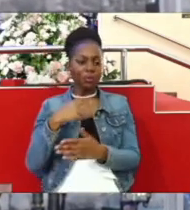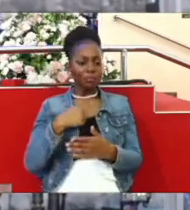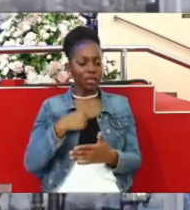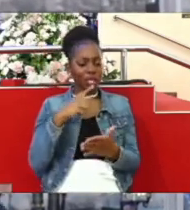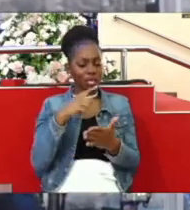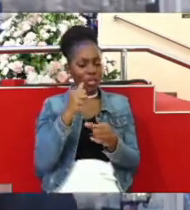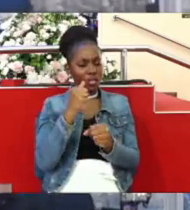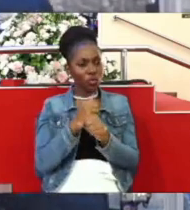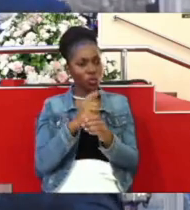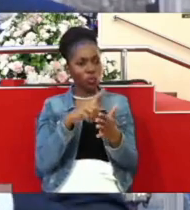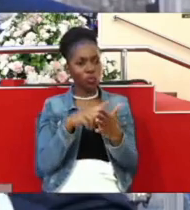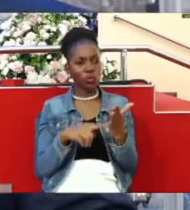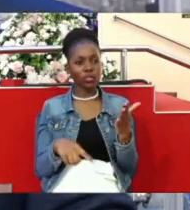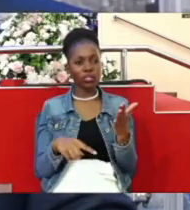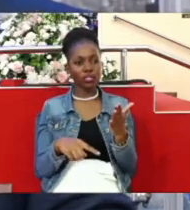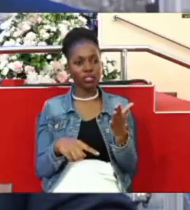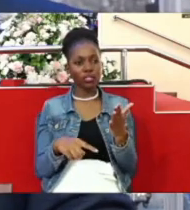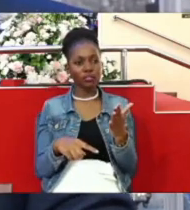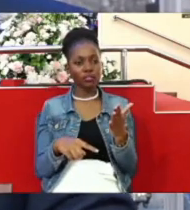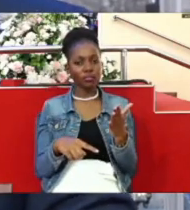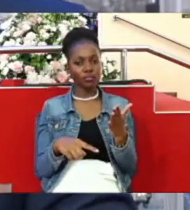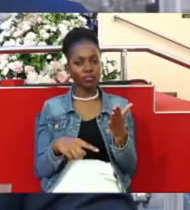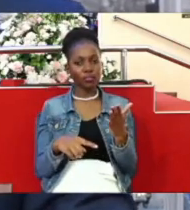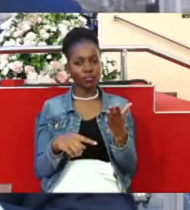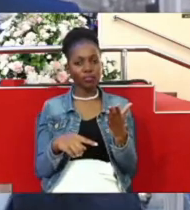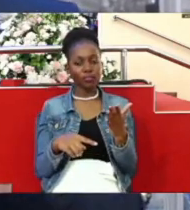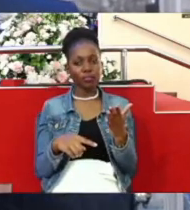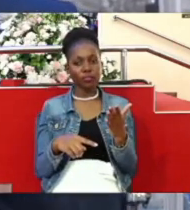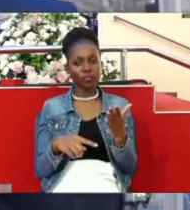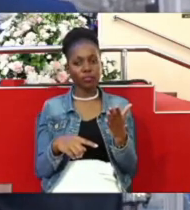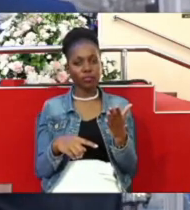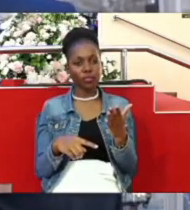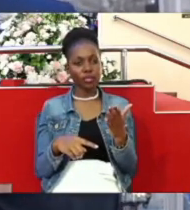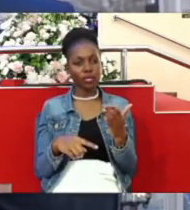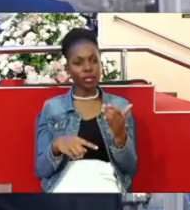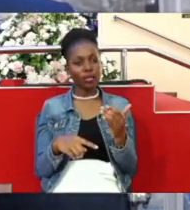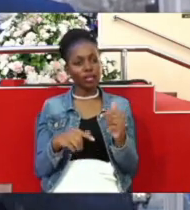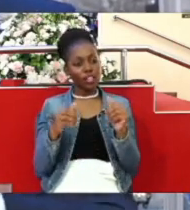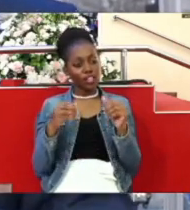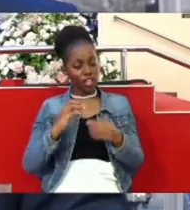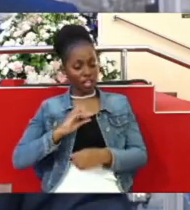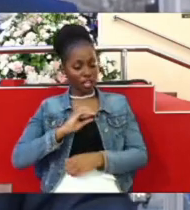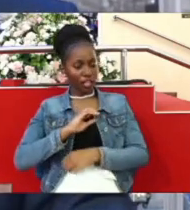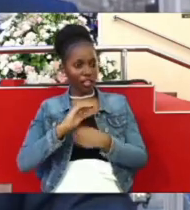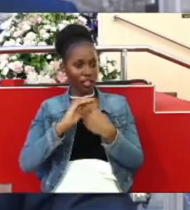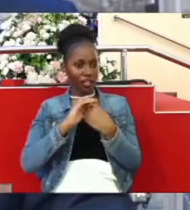I came to tell you this morning. That child that you have given birth to